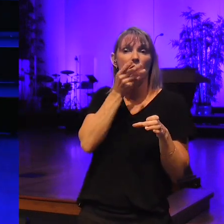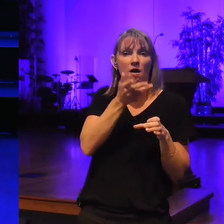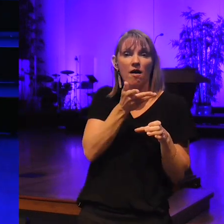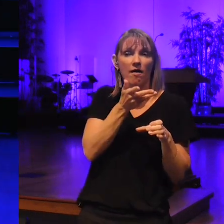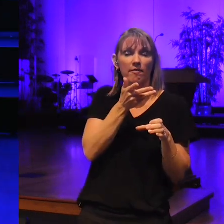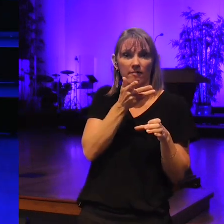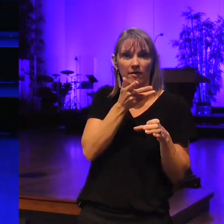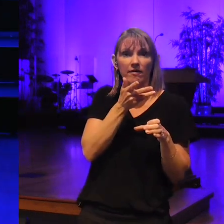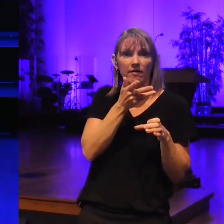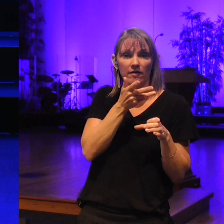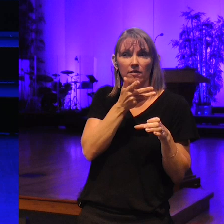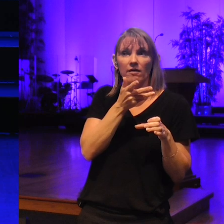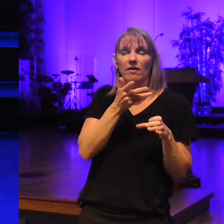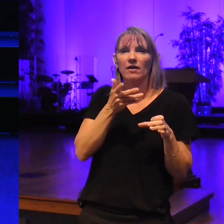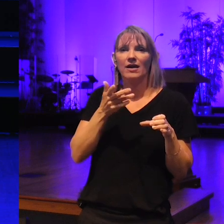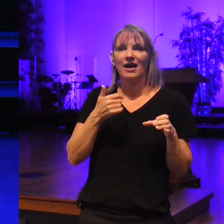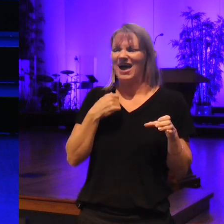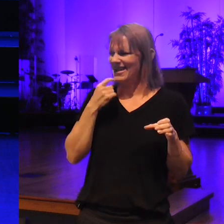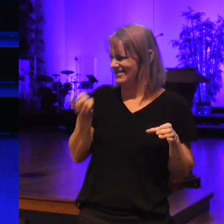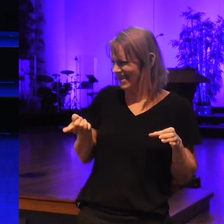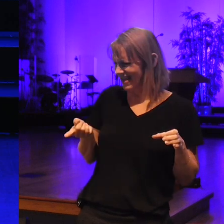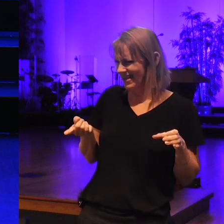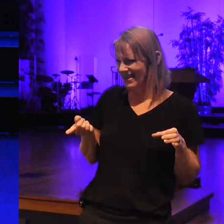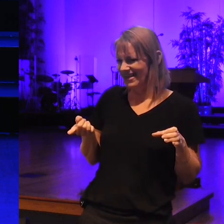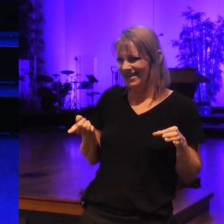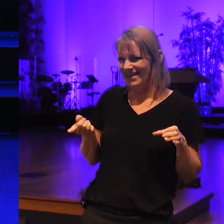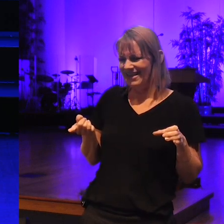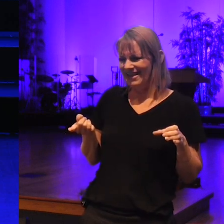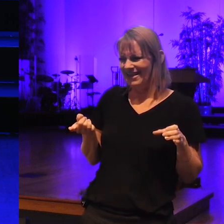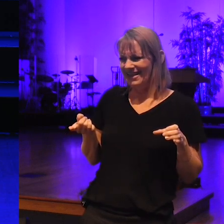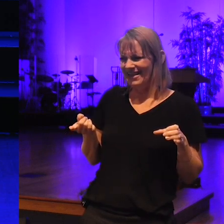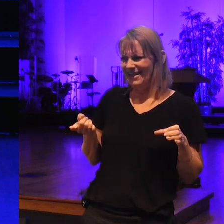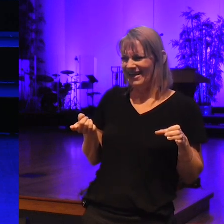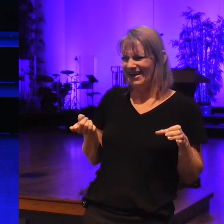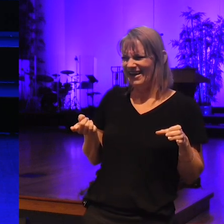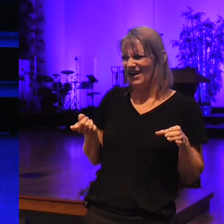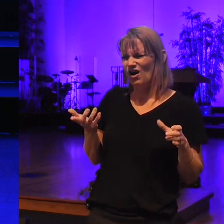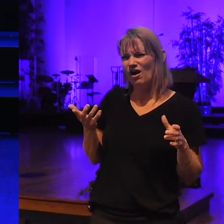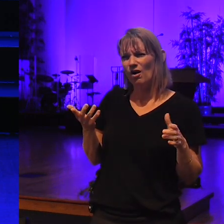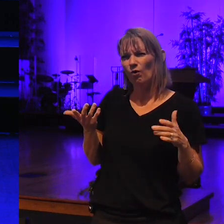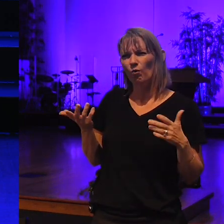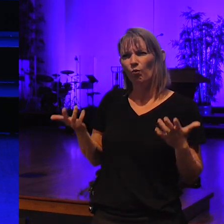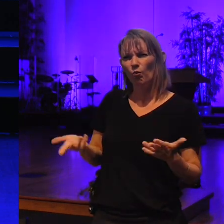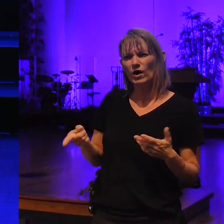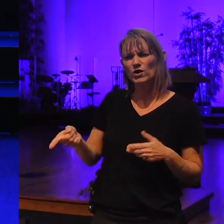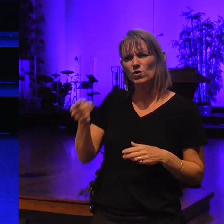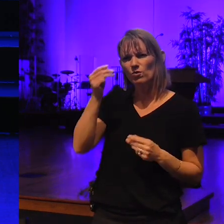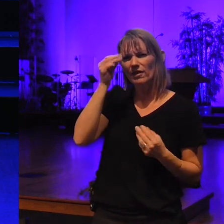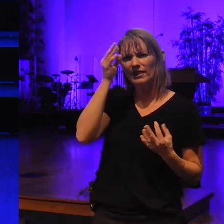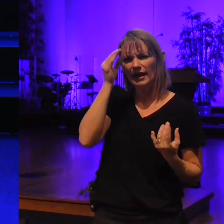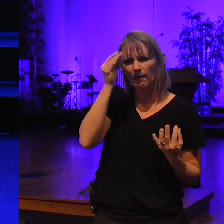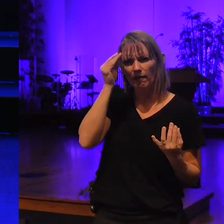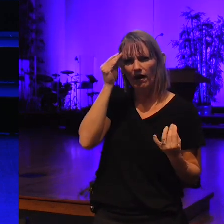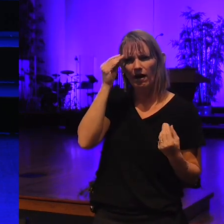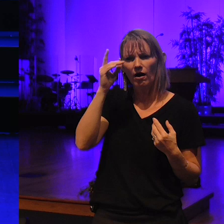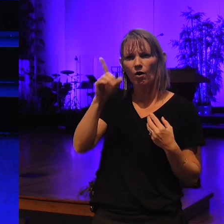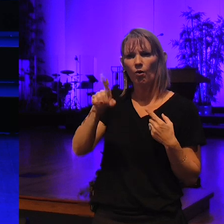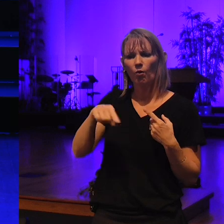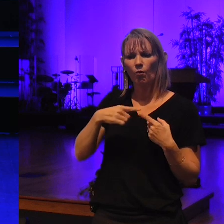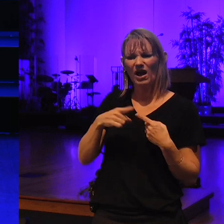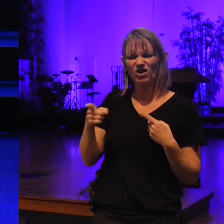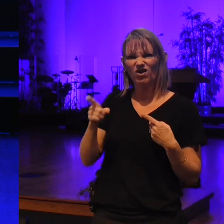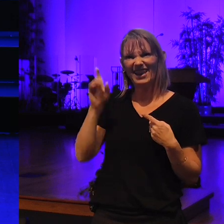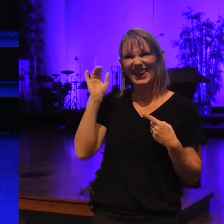warm. And I said to Jack, I said, what goes through your mind when you're